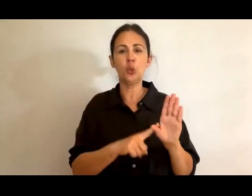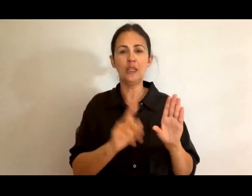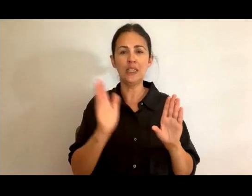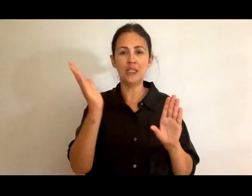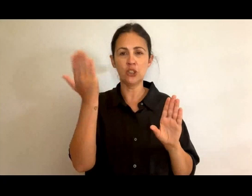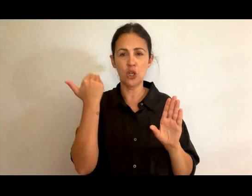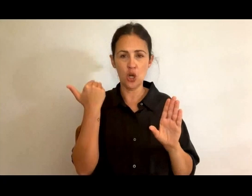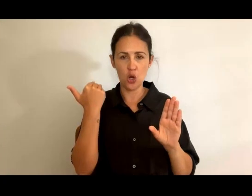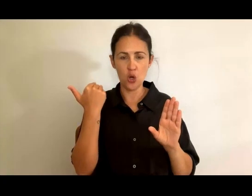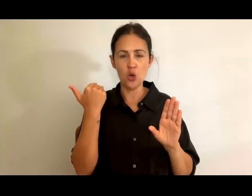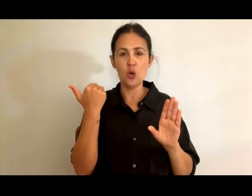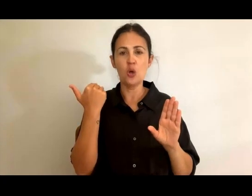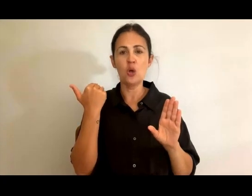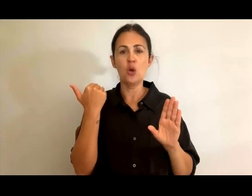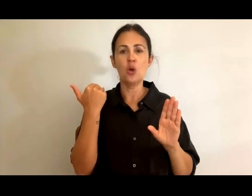that's quick,